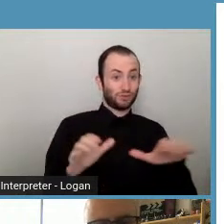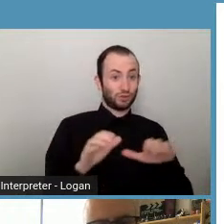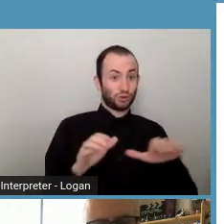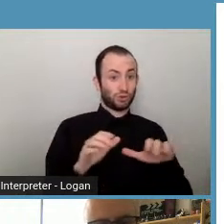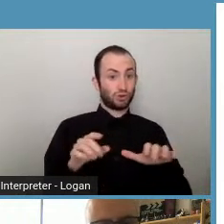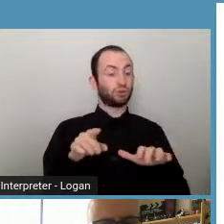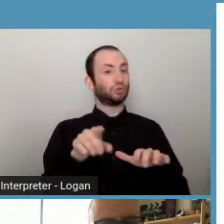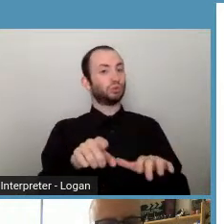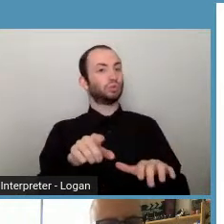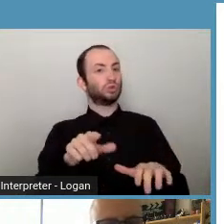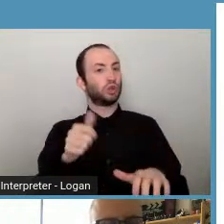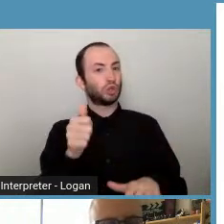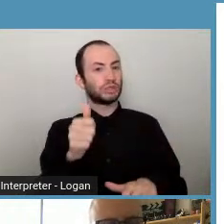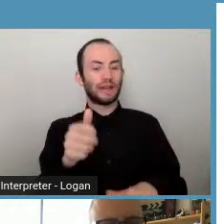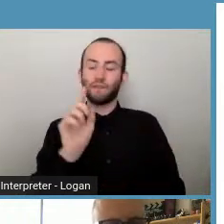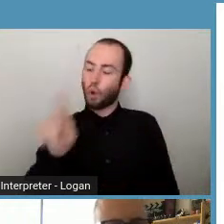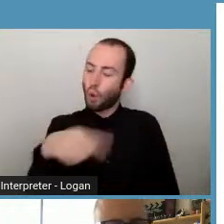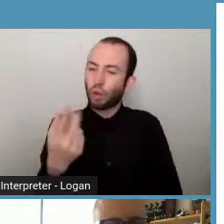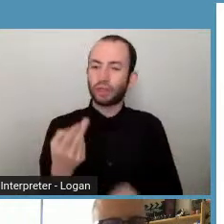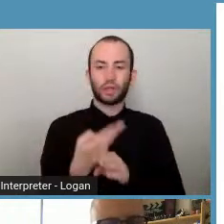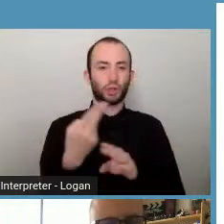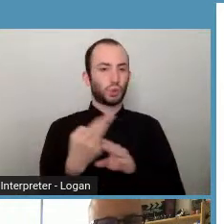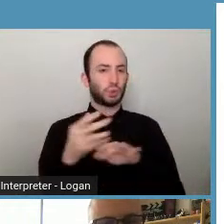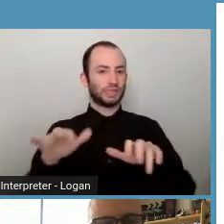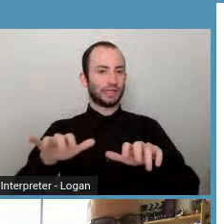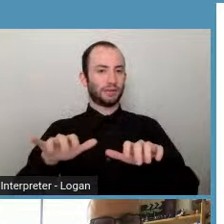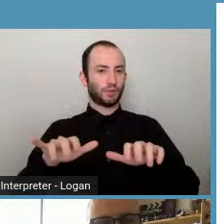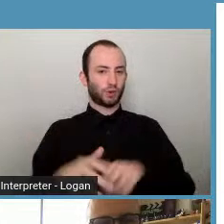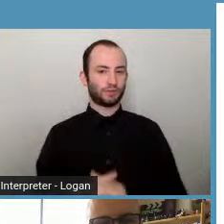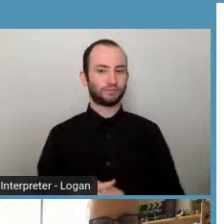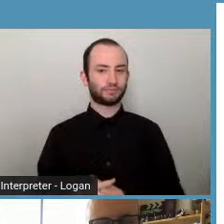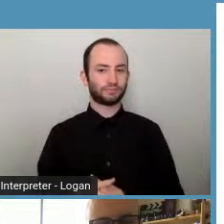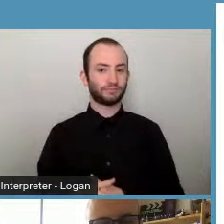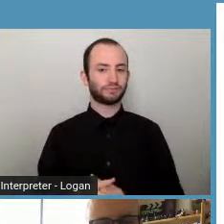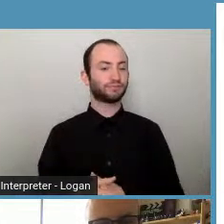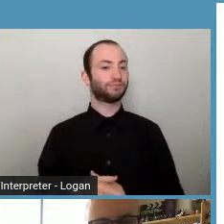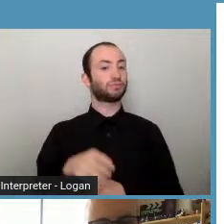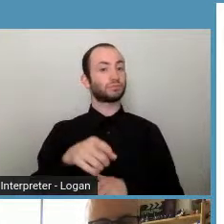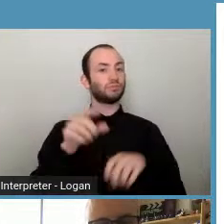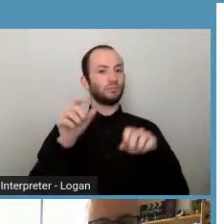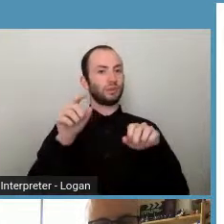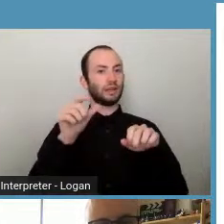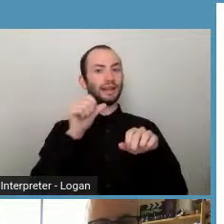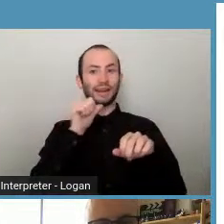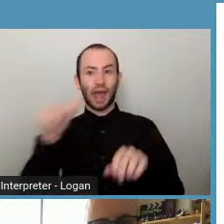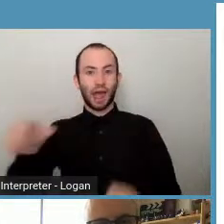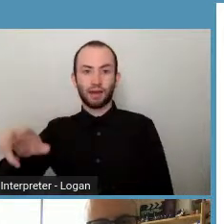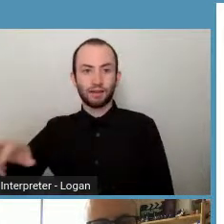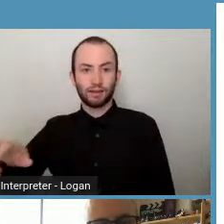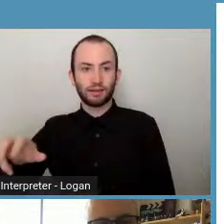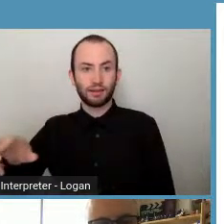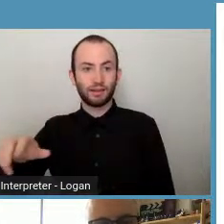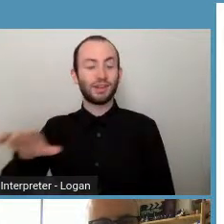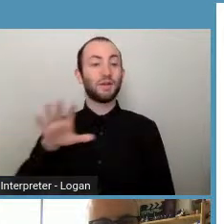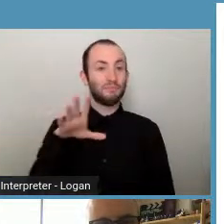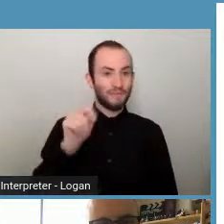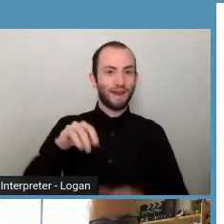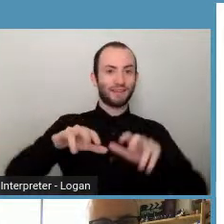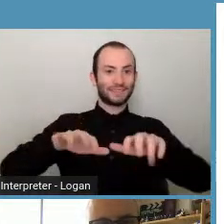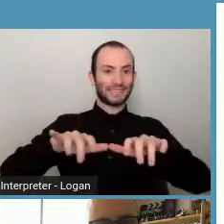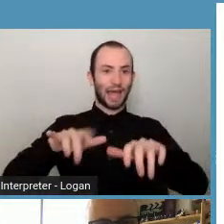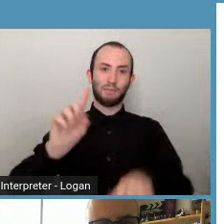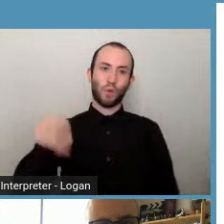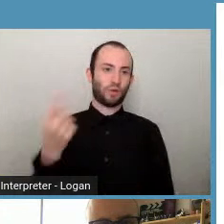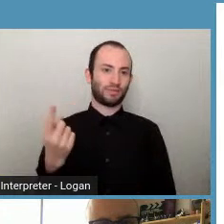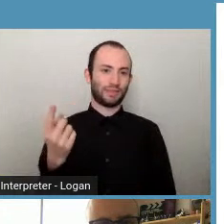day, only using your keyboard. Don't let yourself use your mouse at all and see how far you get. That's a great indication of how accessible something